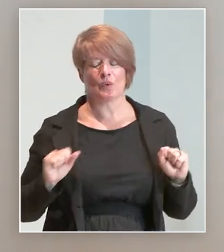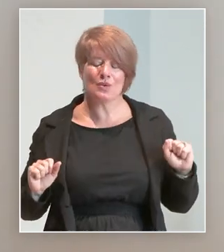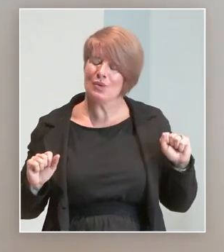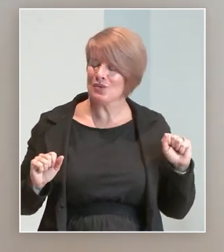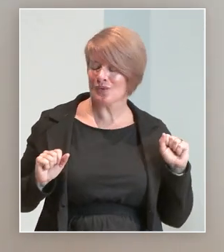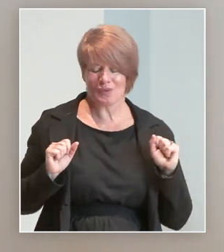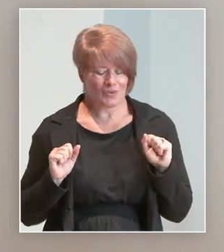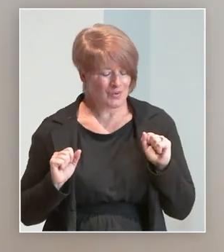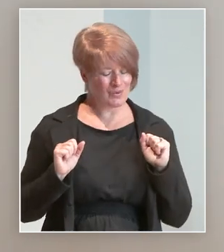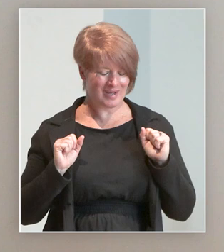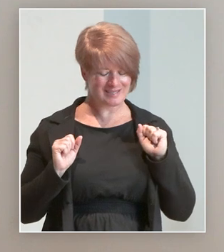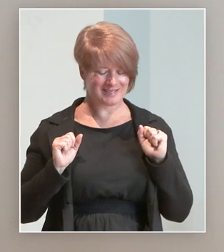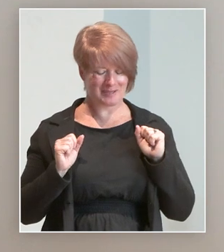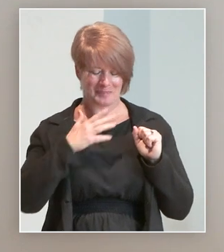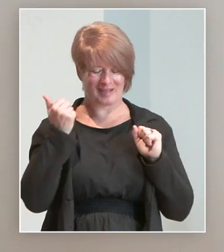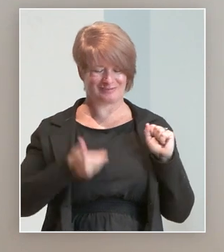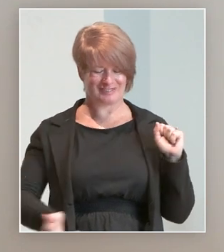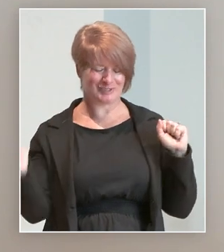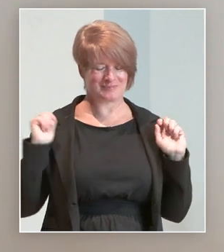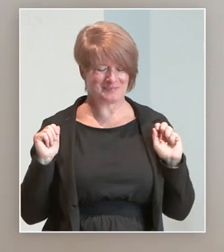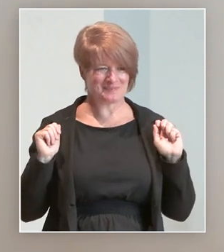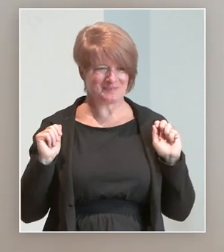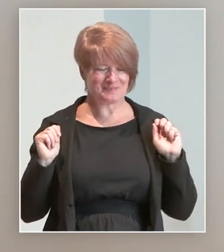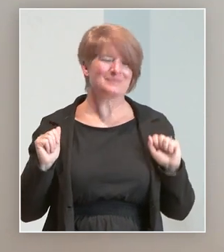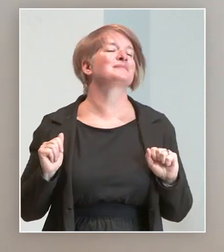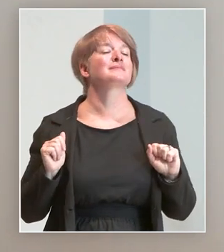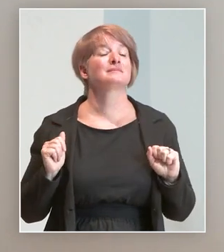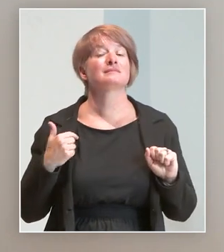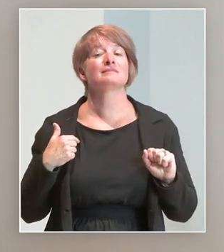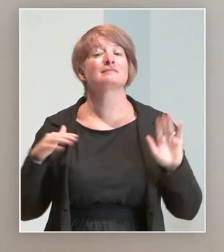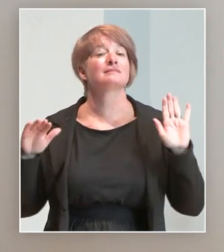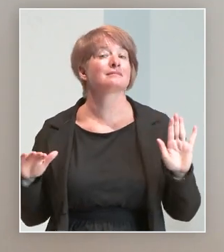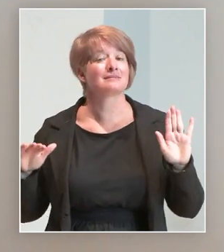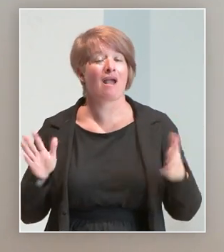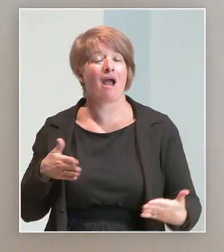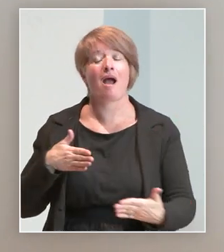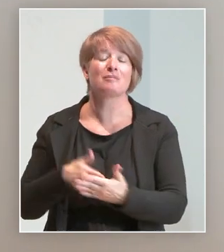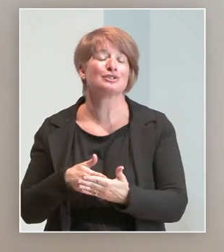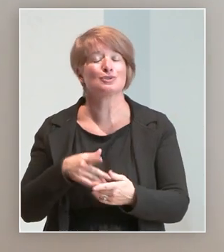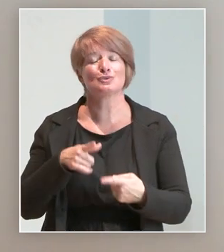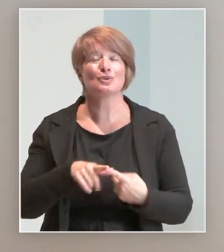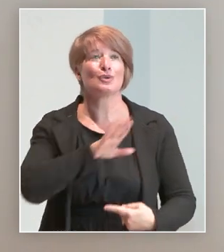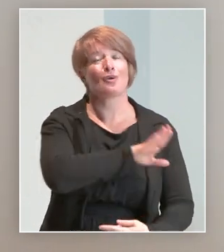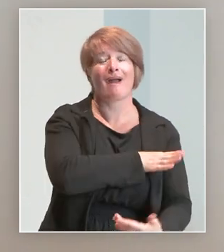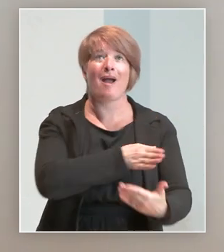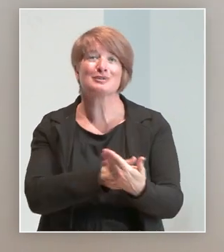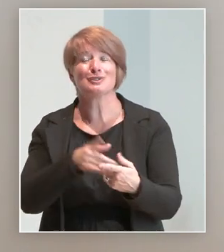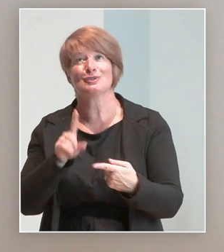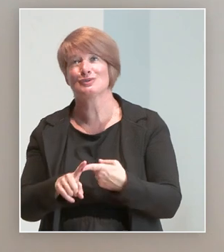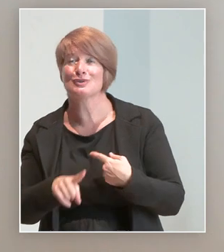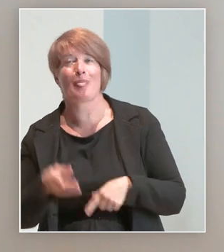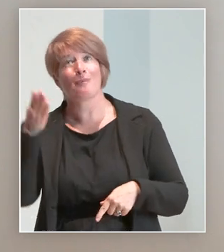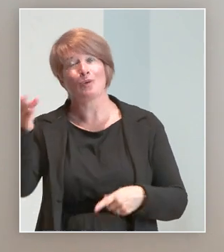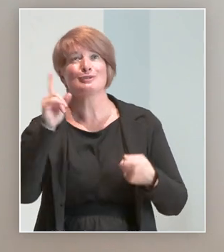the biggest invitation to play was issued. My motion In opposition to the plaintiff's opposition to the motion